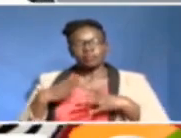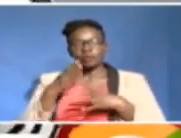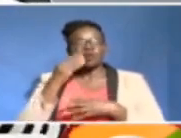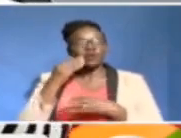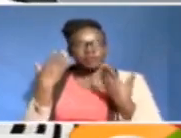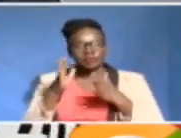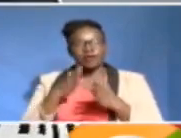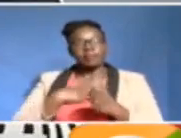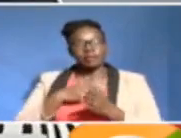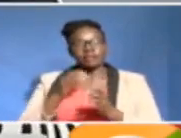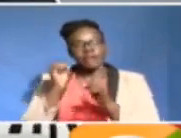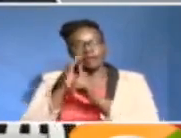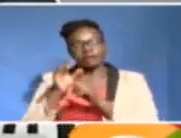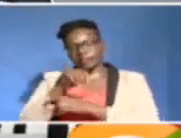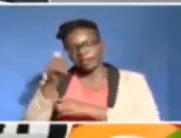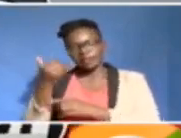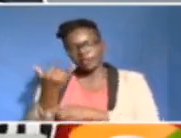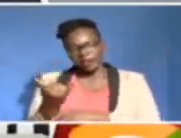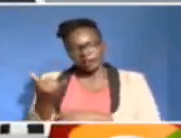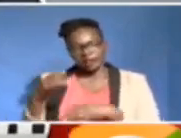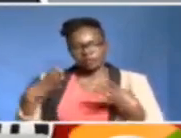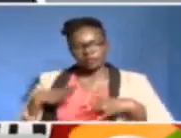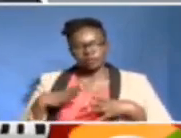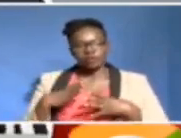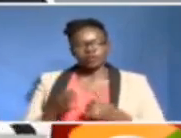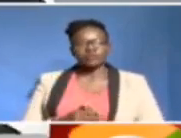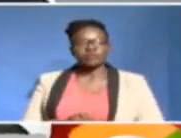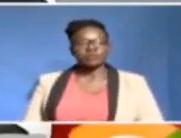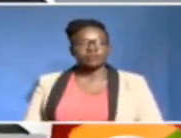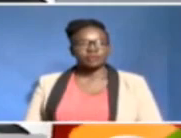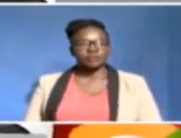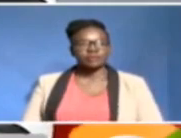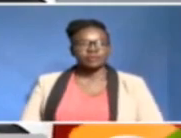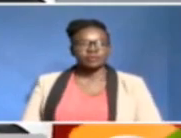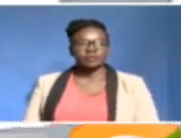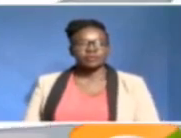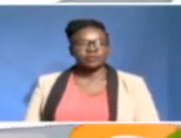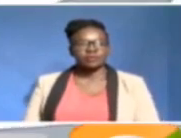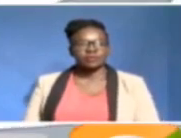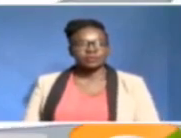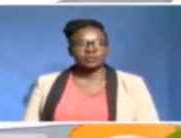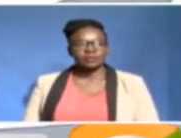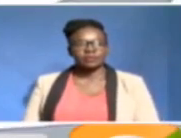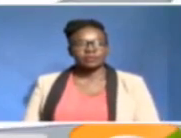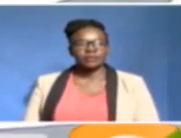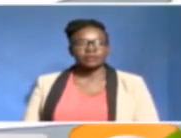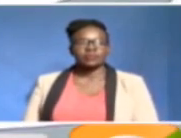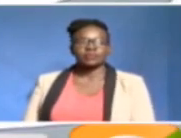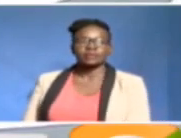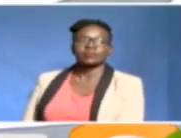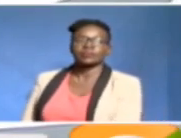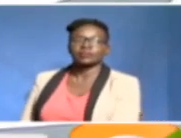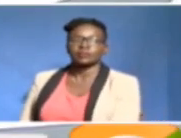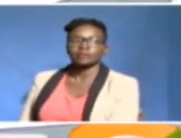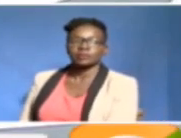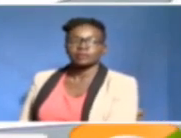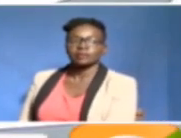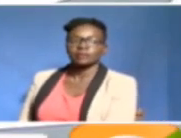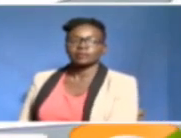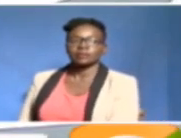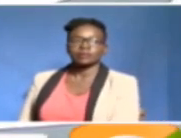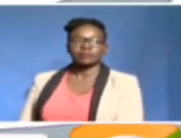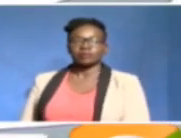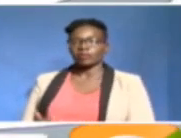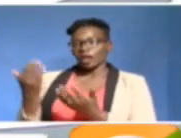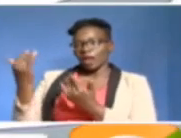coming from behind so that we don't get into the same pitfalls. Absolutely. Judgment is not the way, and I hope this conversation is